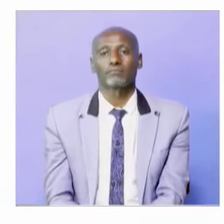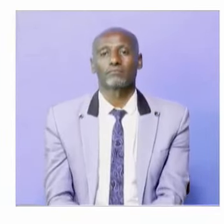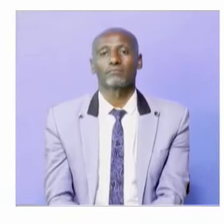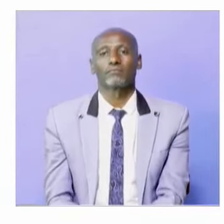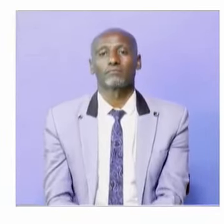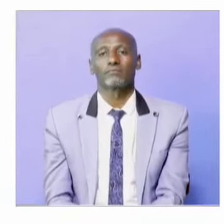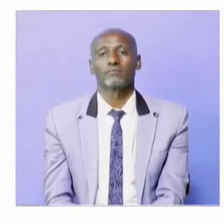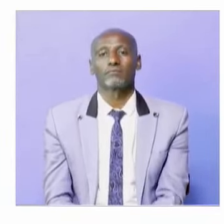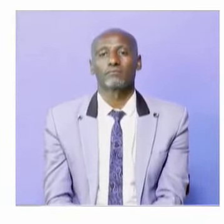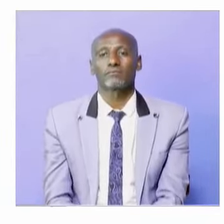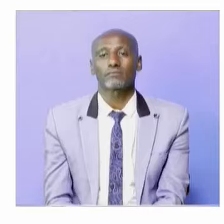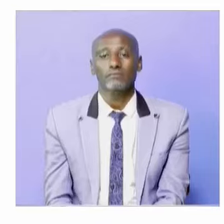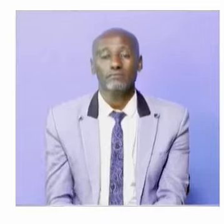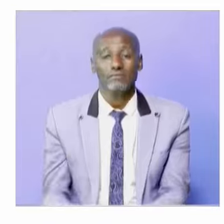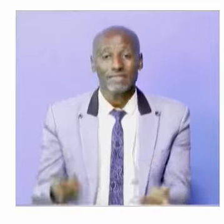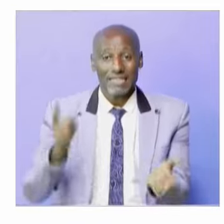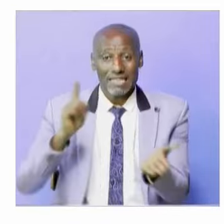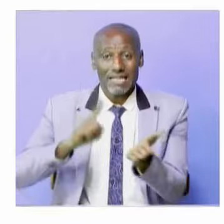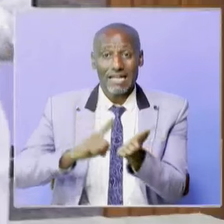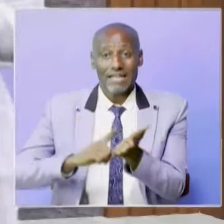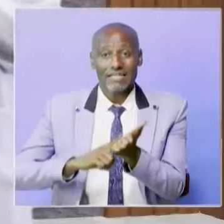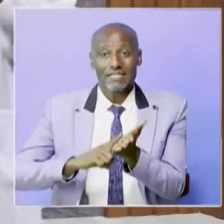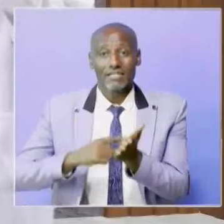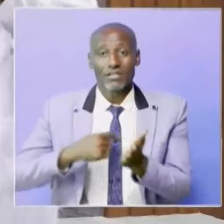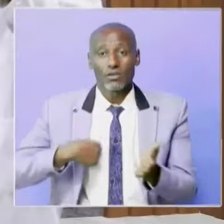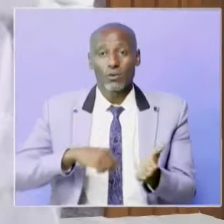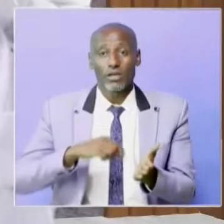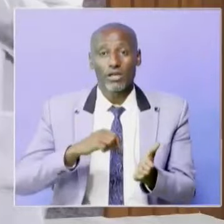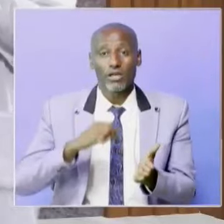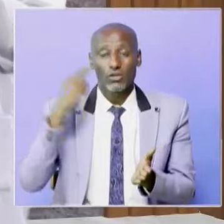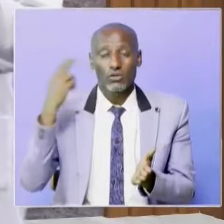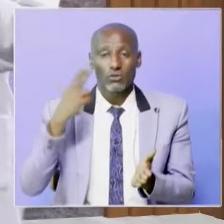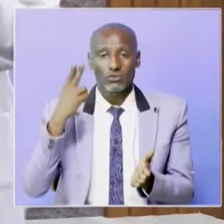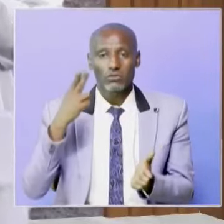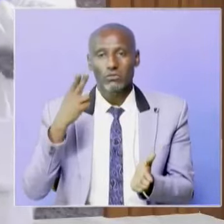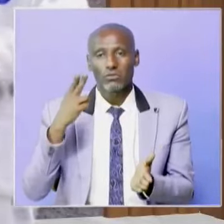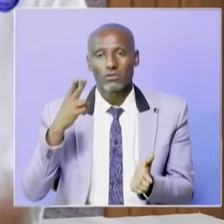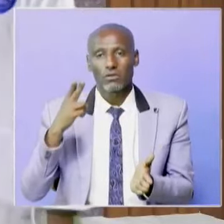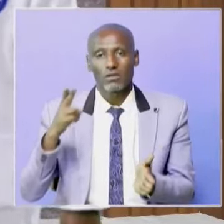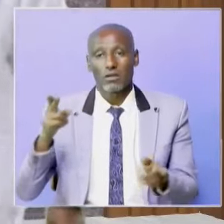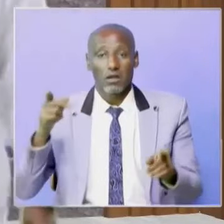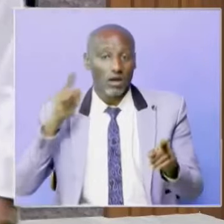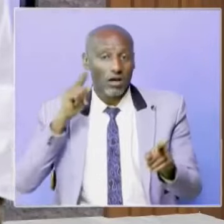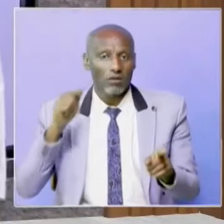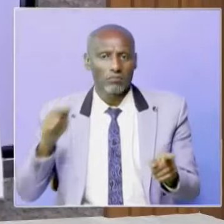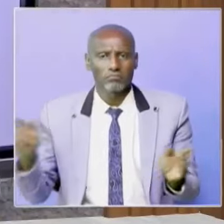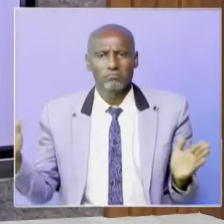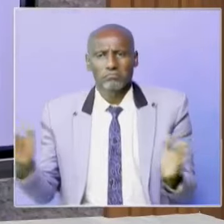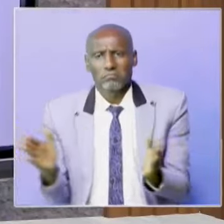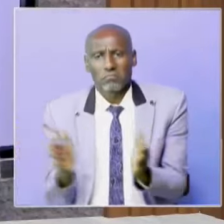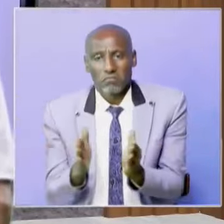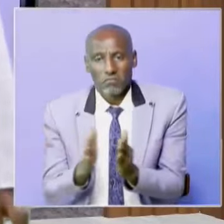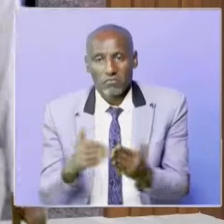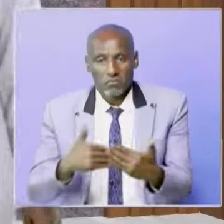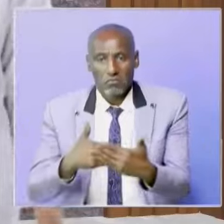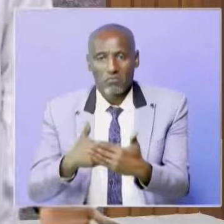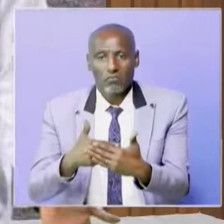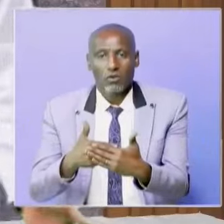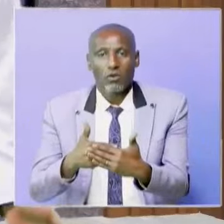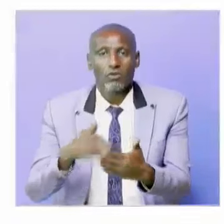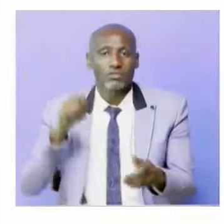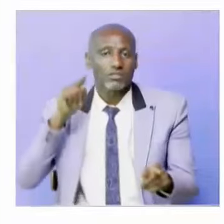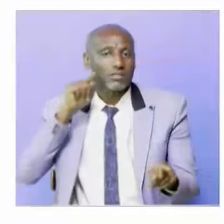Informal expressions that we use to greet with our close friends, okay? Nice. So what about how do you do?